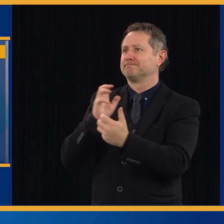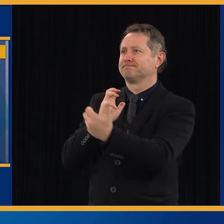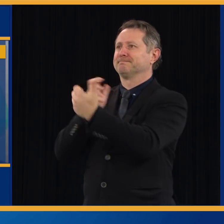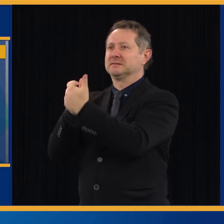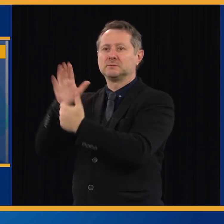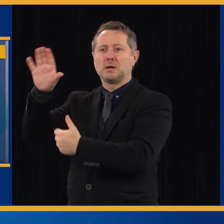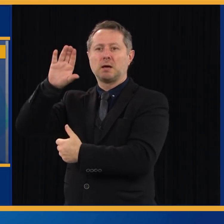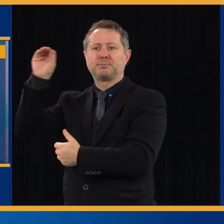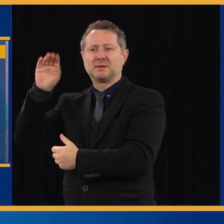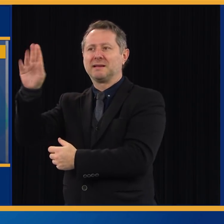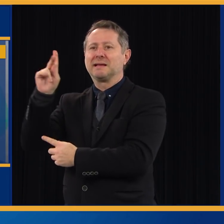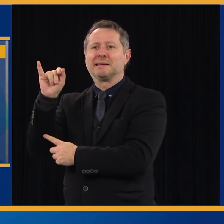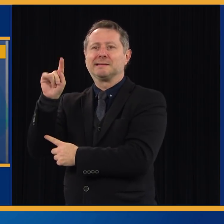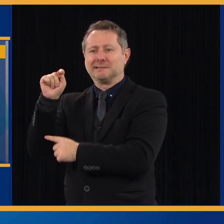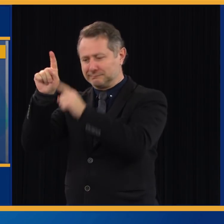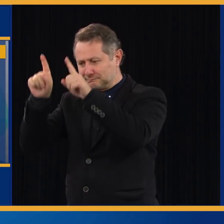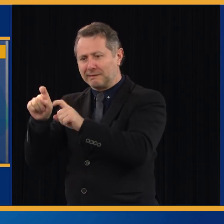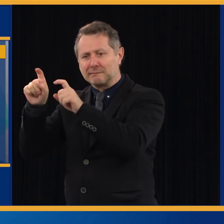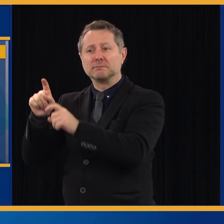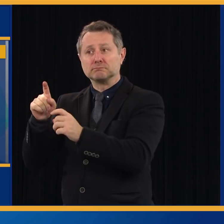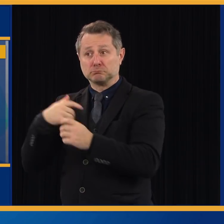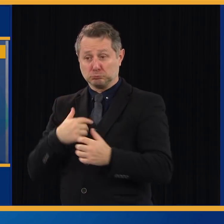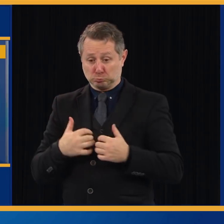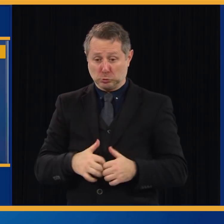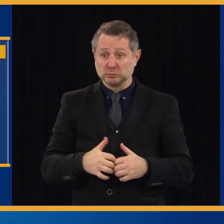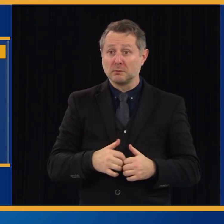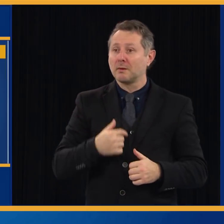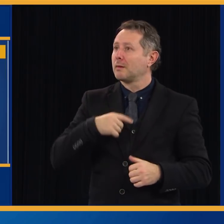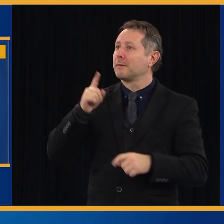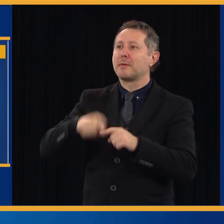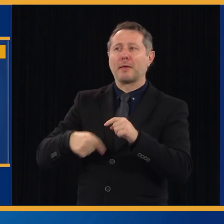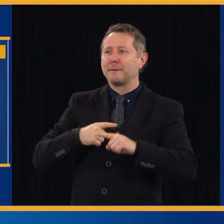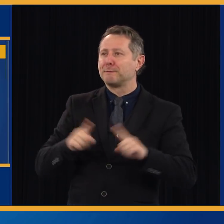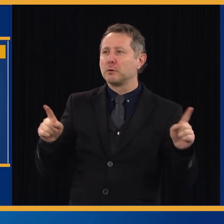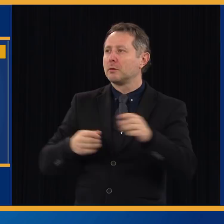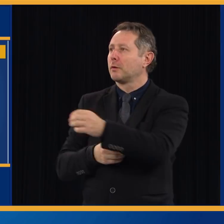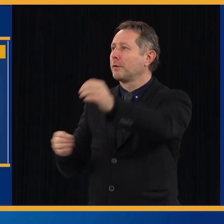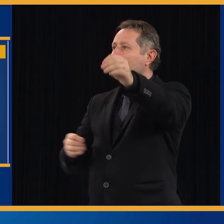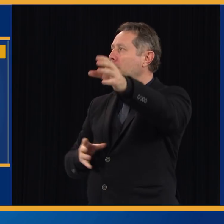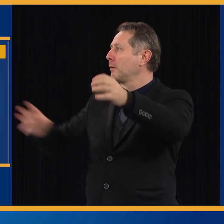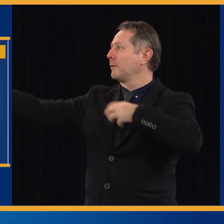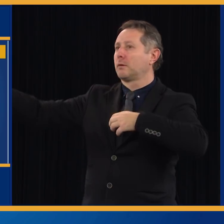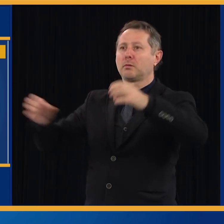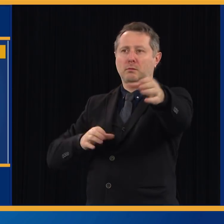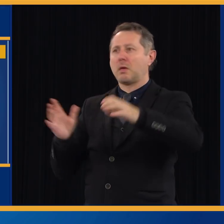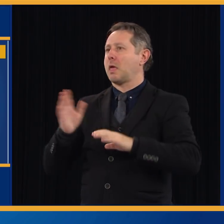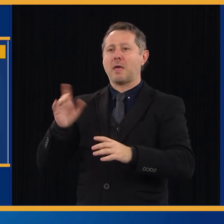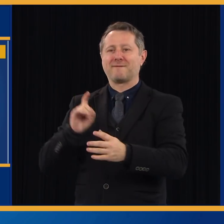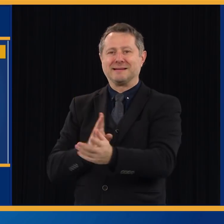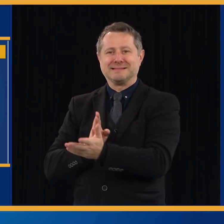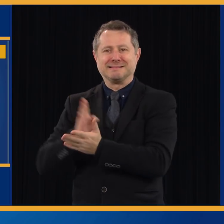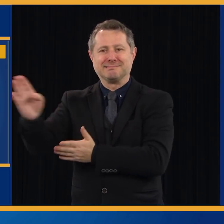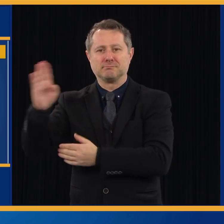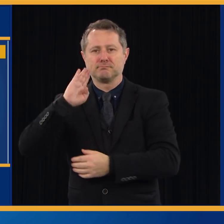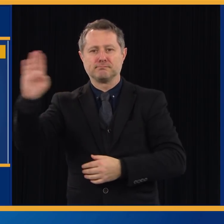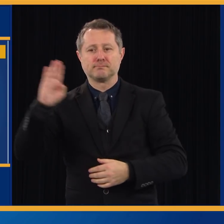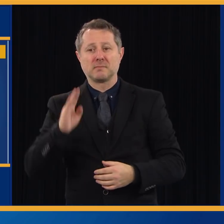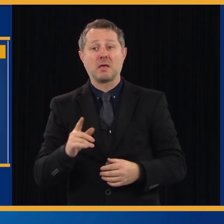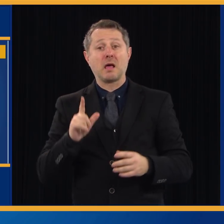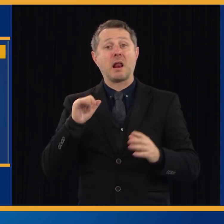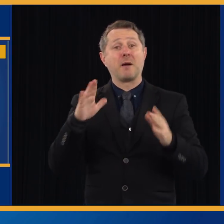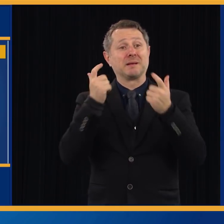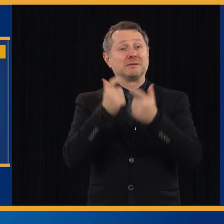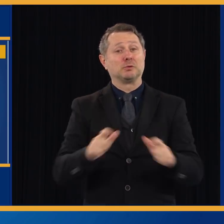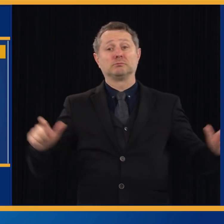and each manufacturer's machine. And the big labs will have bought